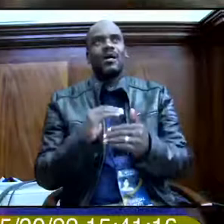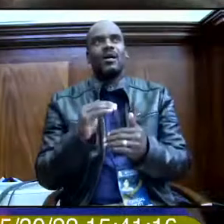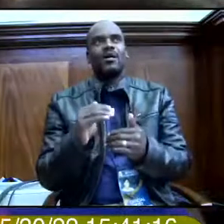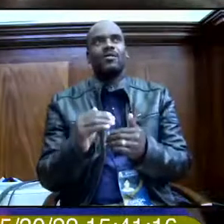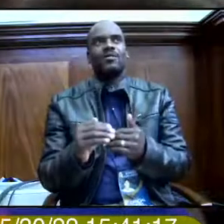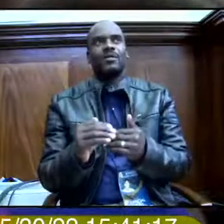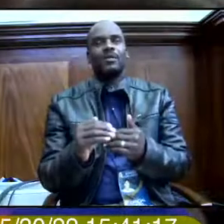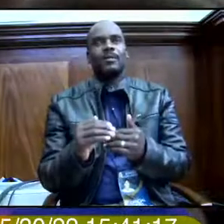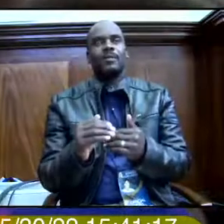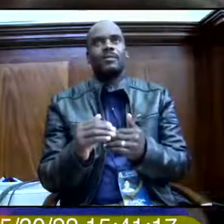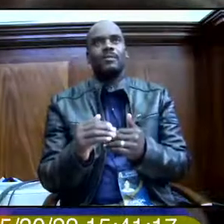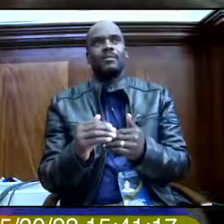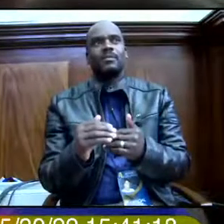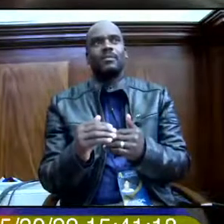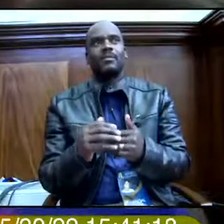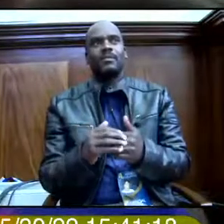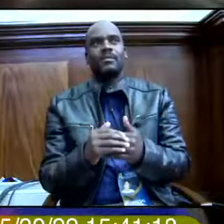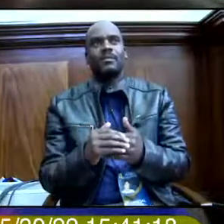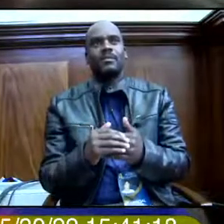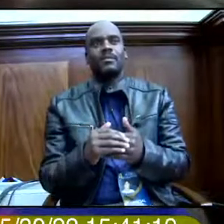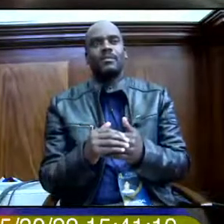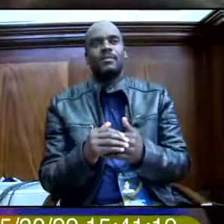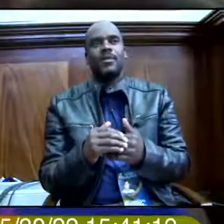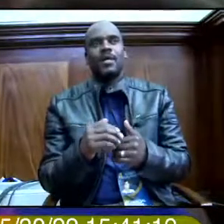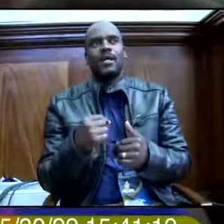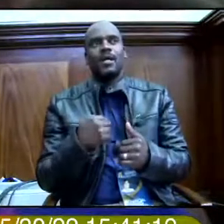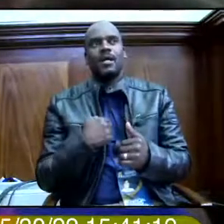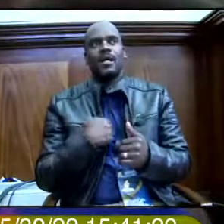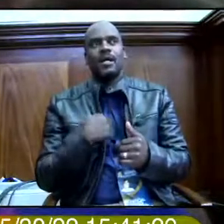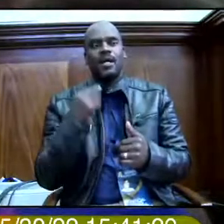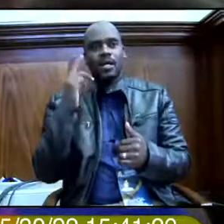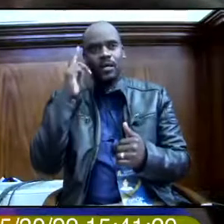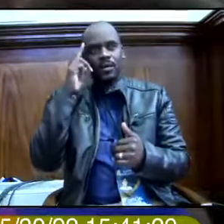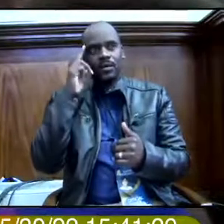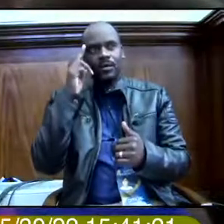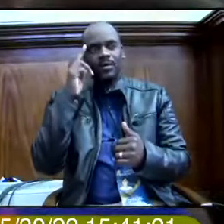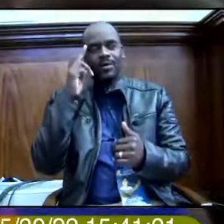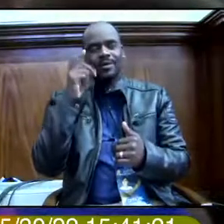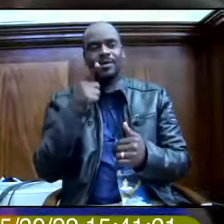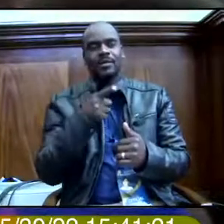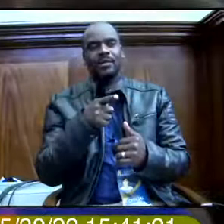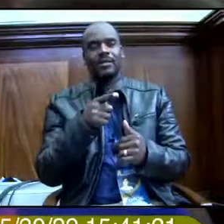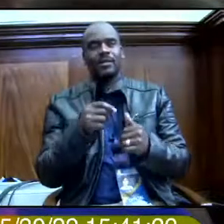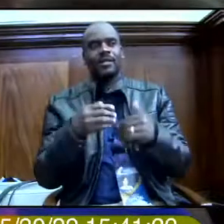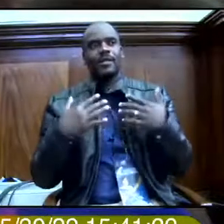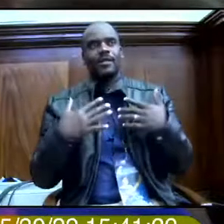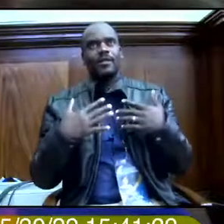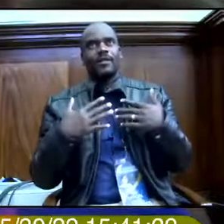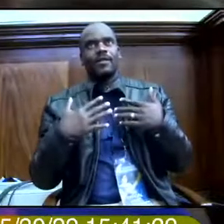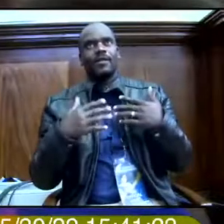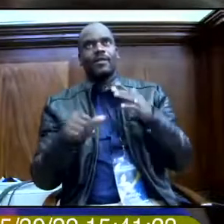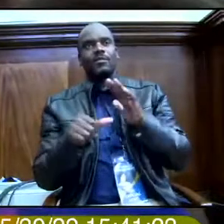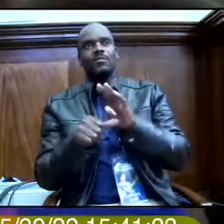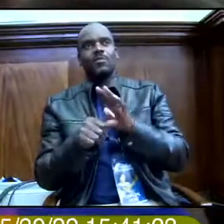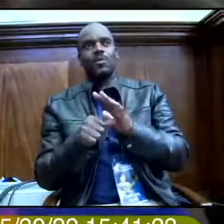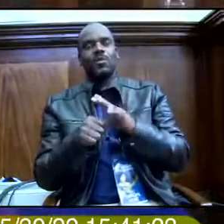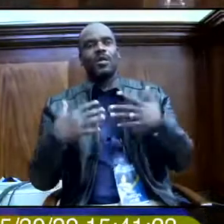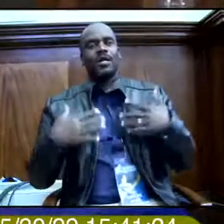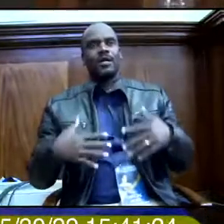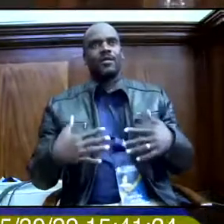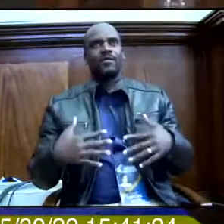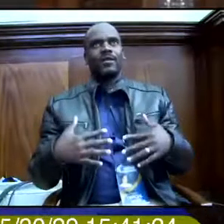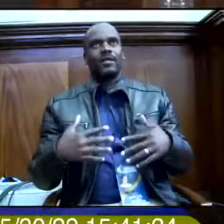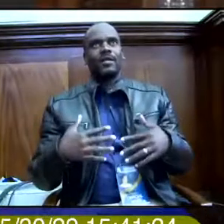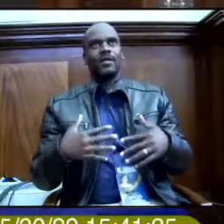community member i felt it it was very important for me to talk about that